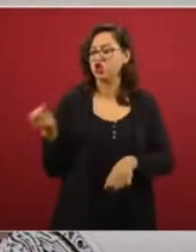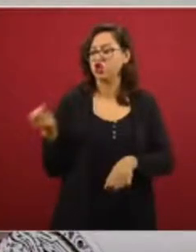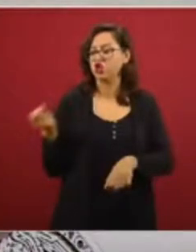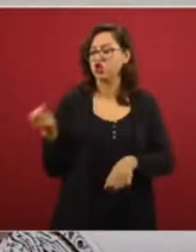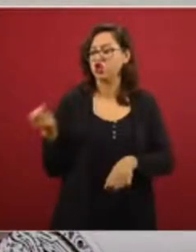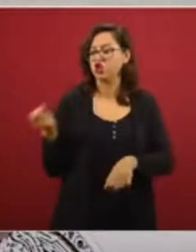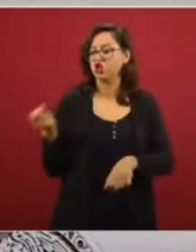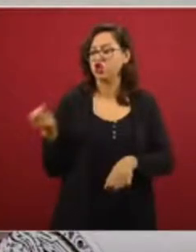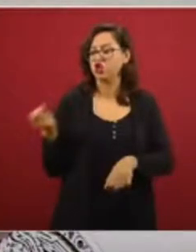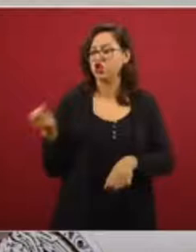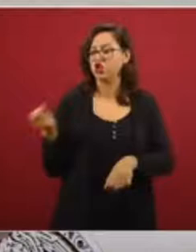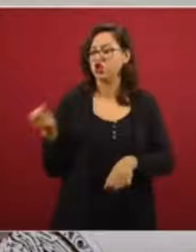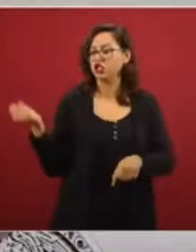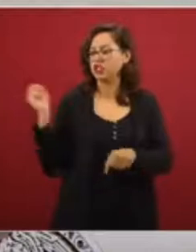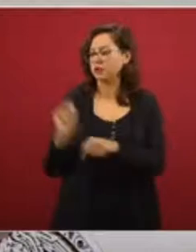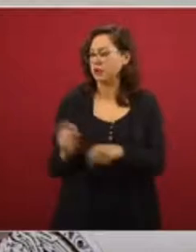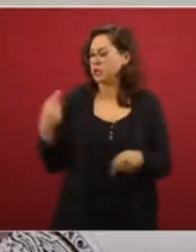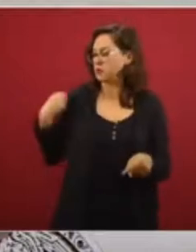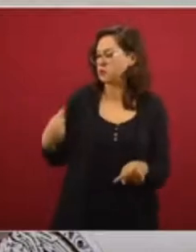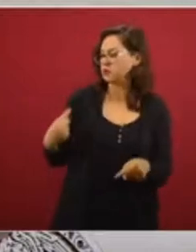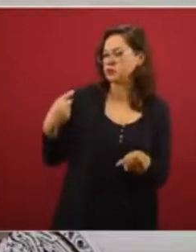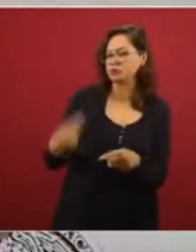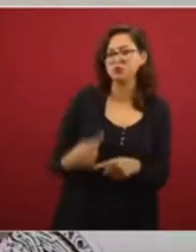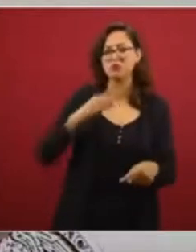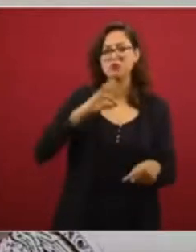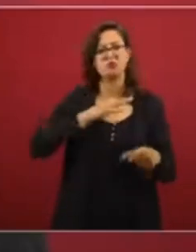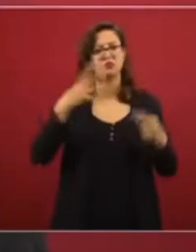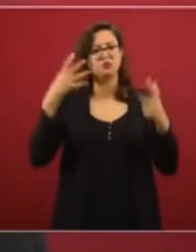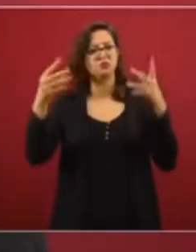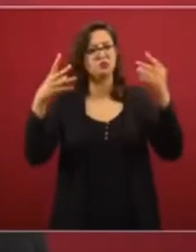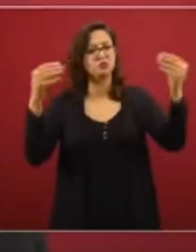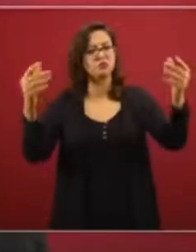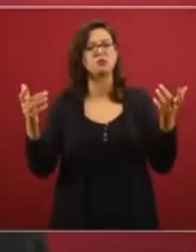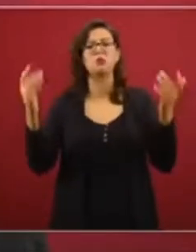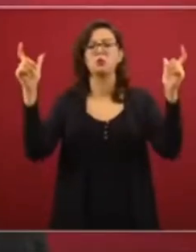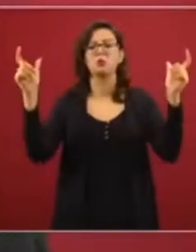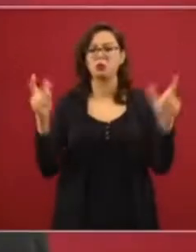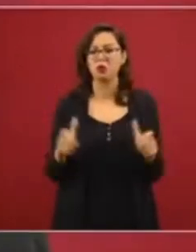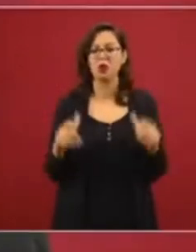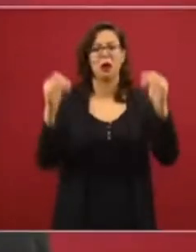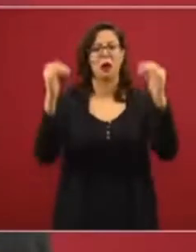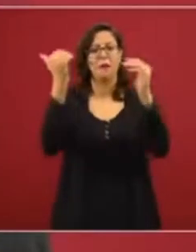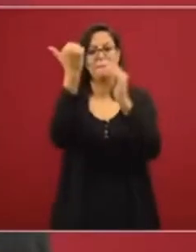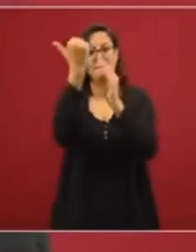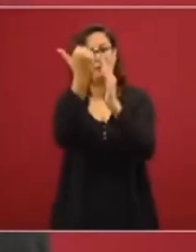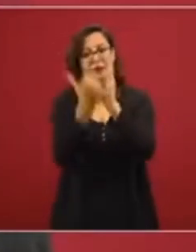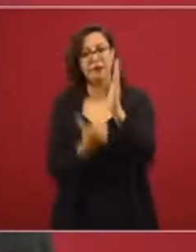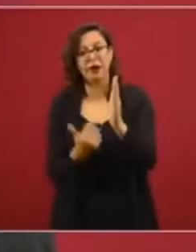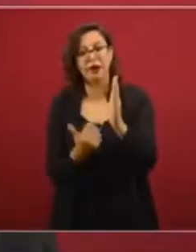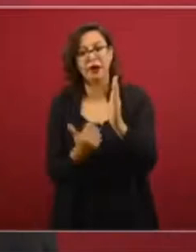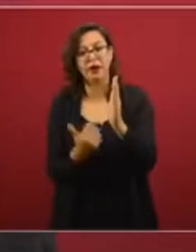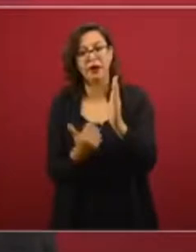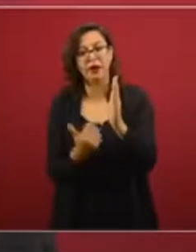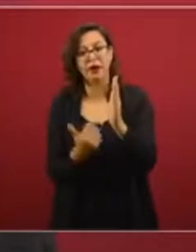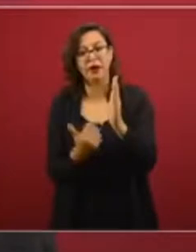at least 2 sustained weeks. Y algunas ya hasta 7 semanas sostenidas de reducción. And then some have